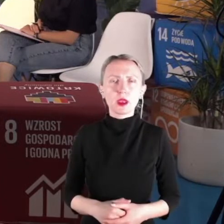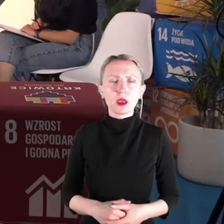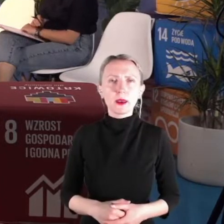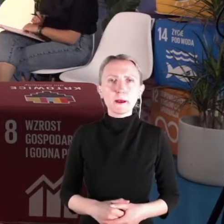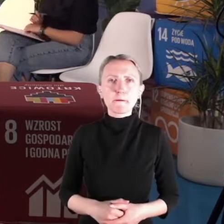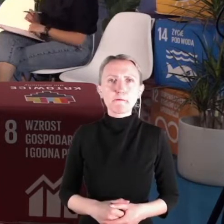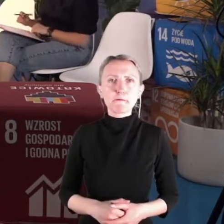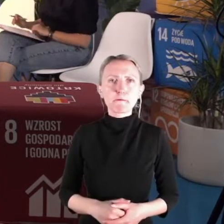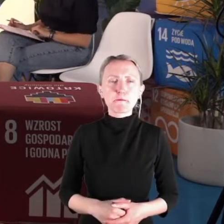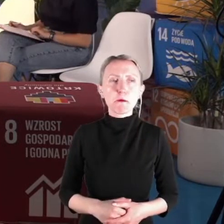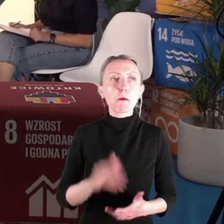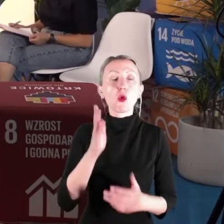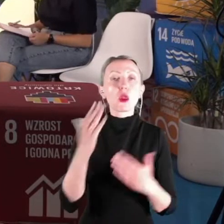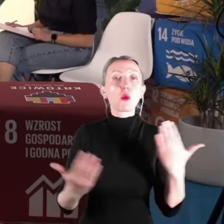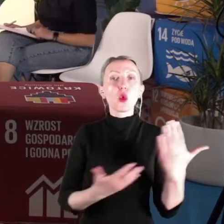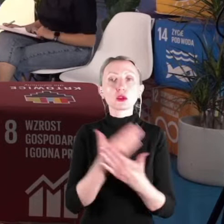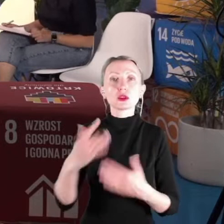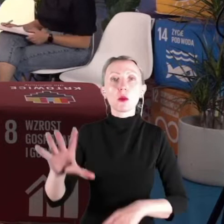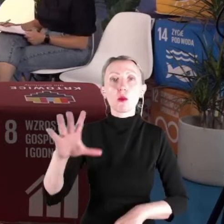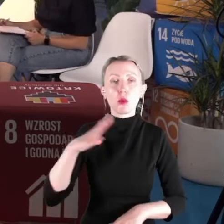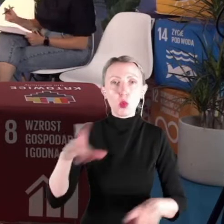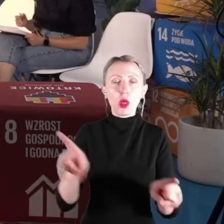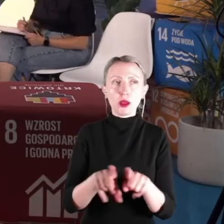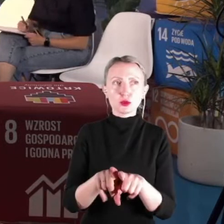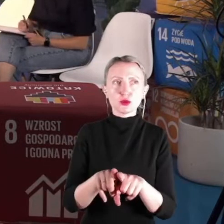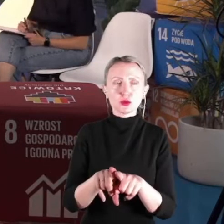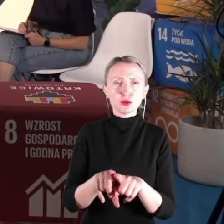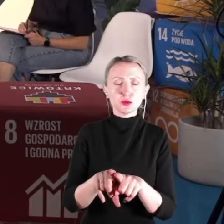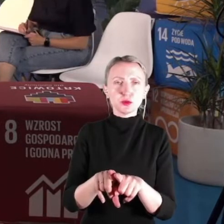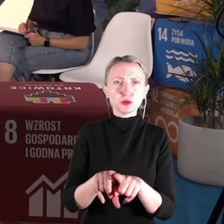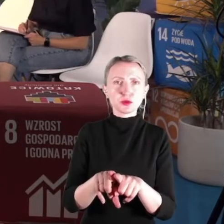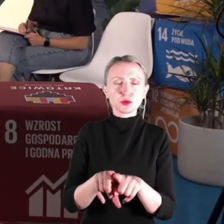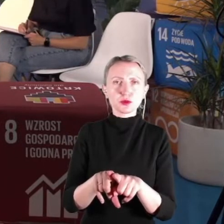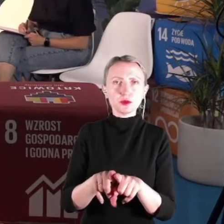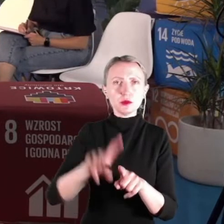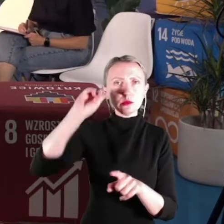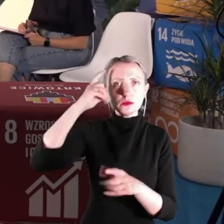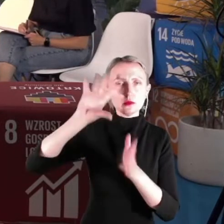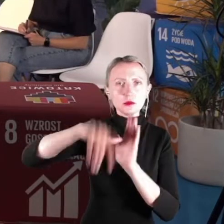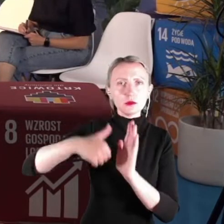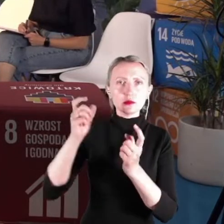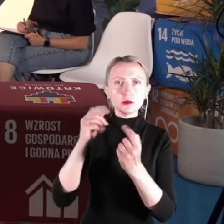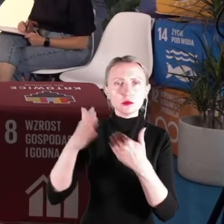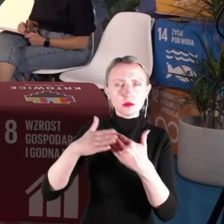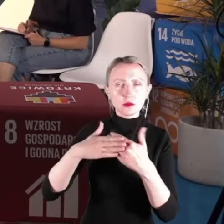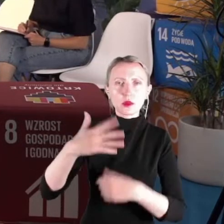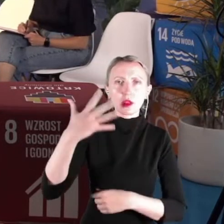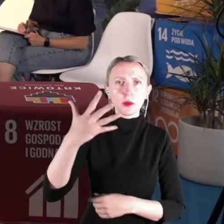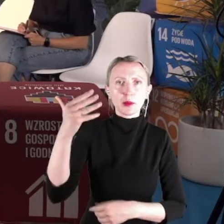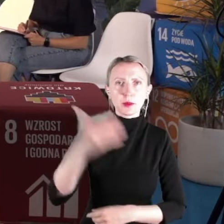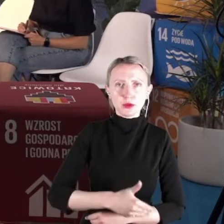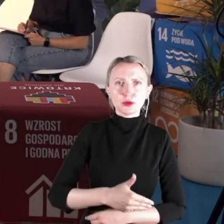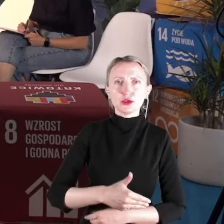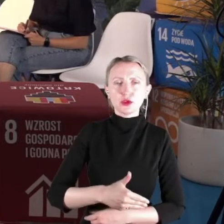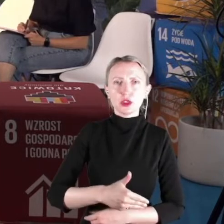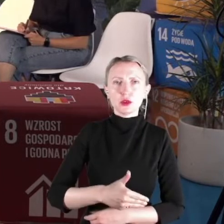become the most densely populated neighborhood in the country. In the scope of Medellin's transformation projects, 5,000 families from the former landfill